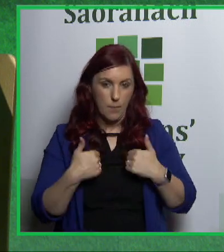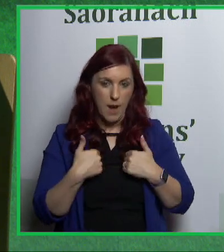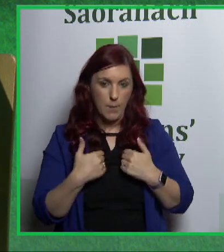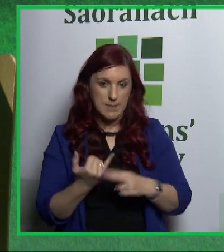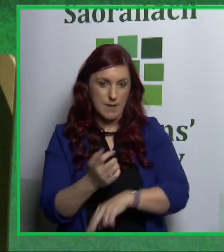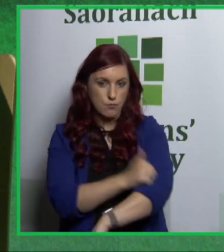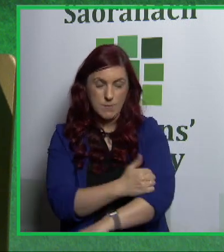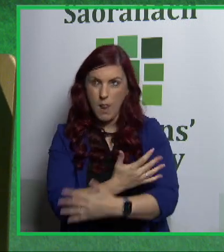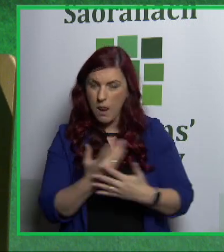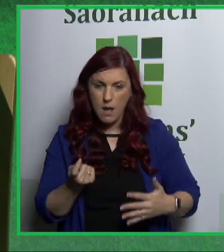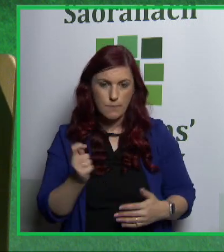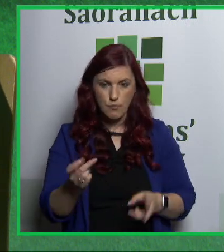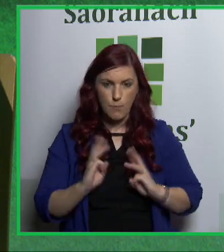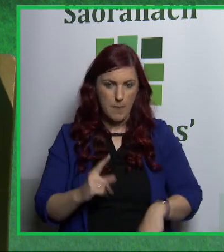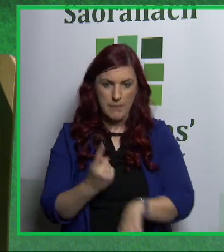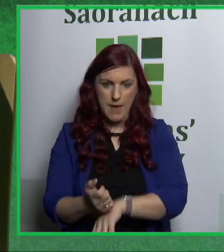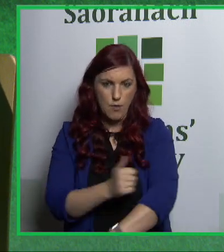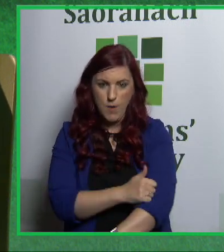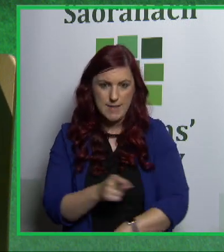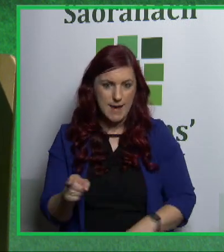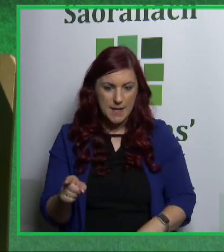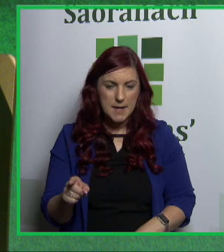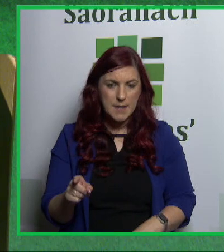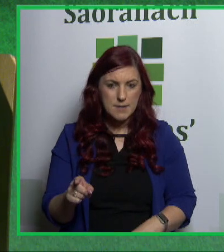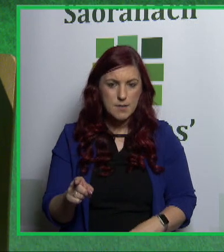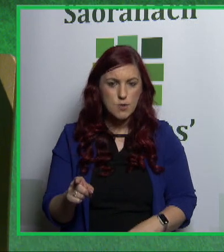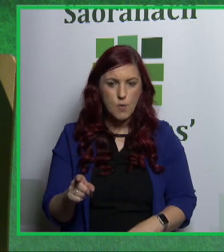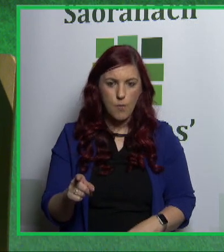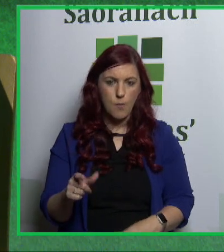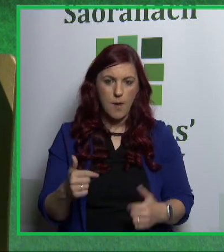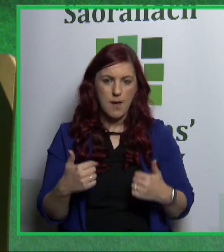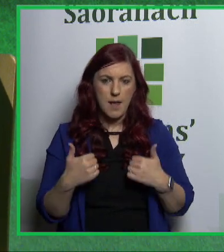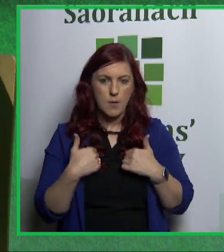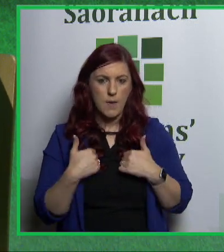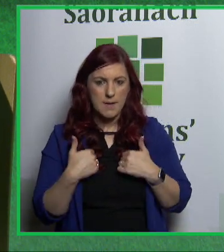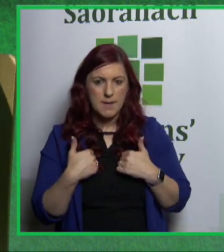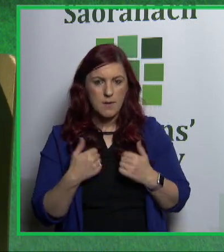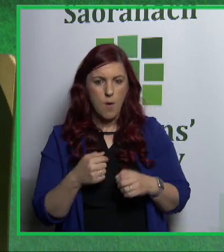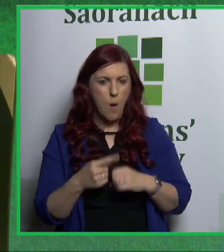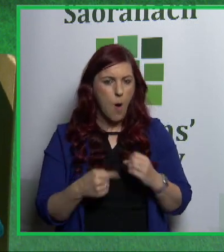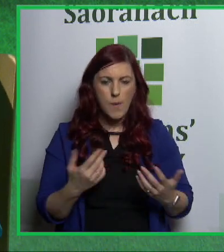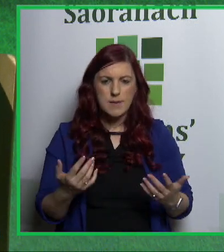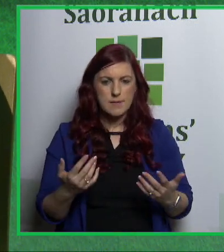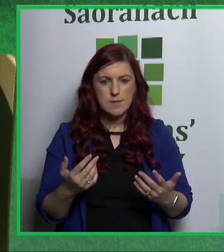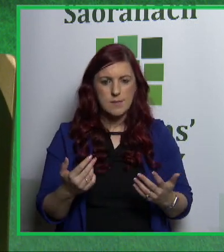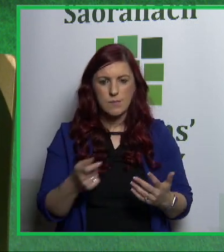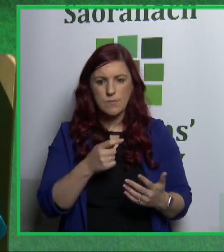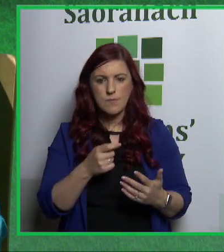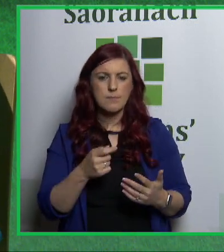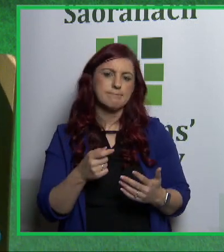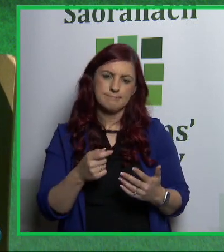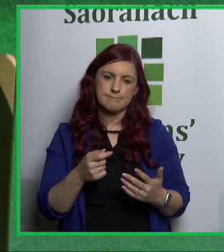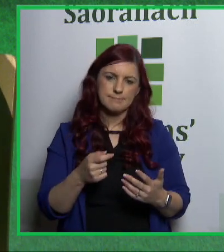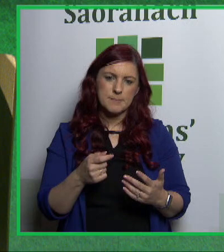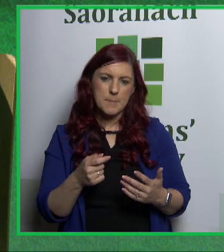prison and stuff. And look, I'll be very honest about it. Like, people, there's been